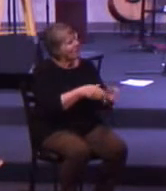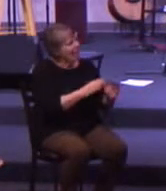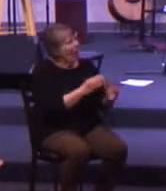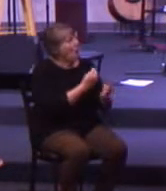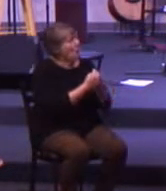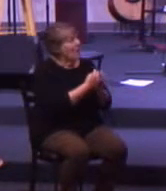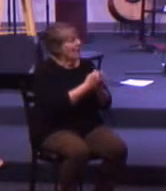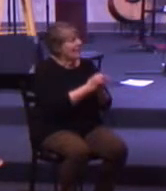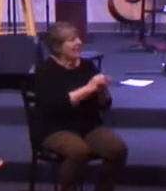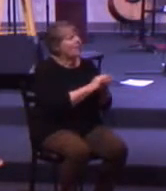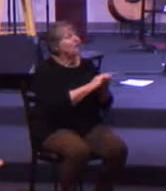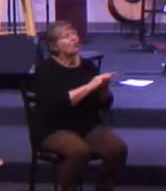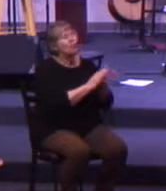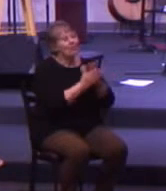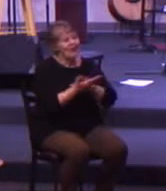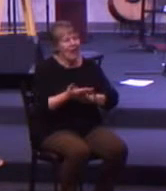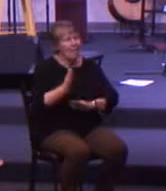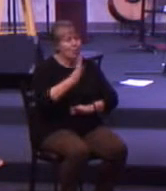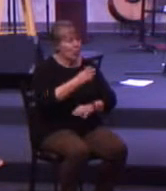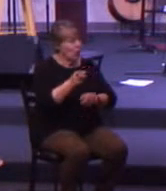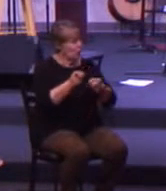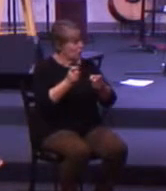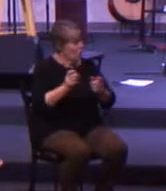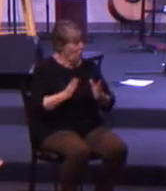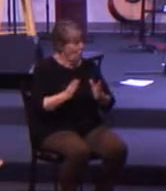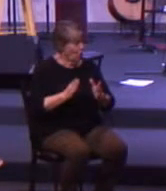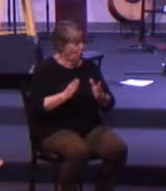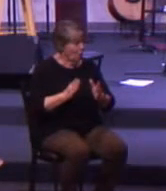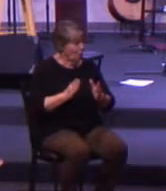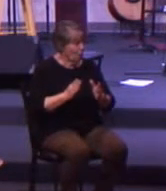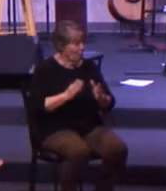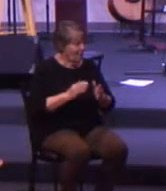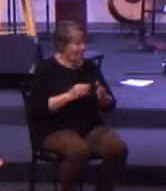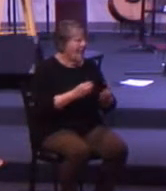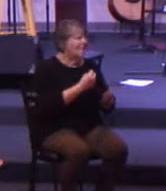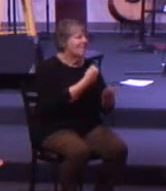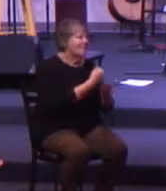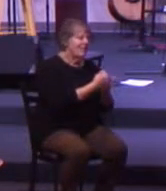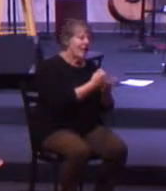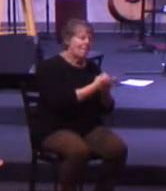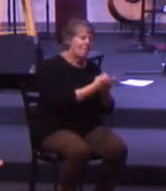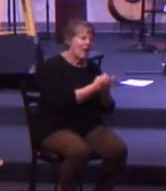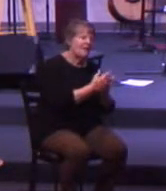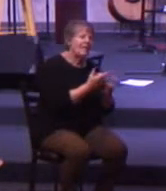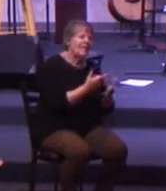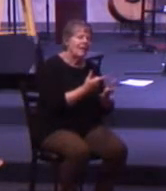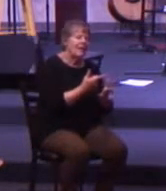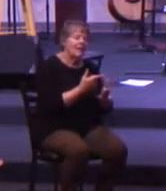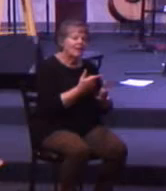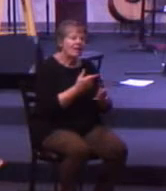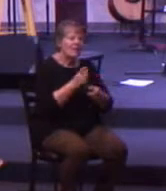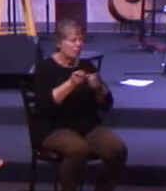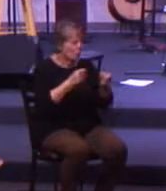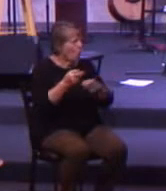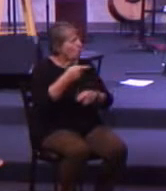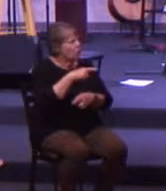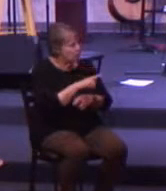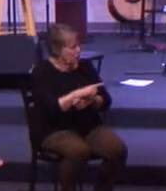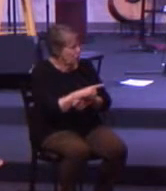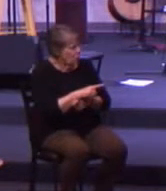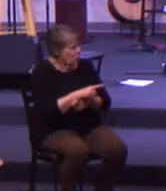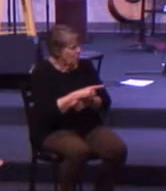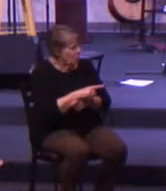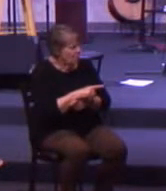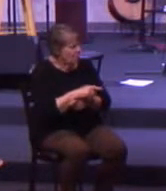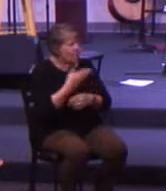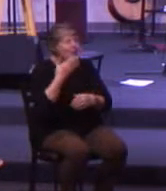for your purposes, but rather money gets you and bends all of you to its perverted purposes. We live in a world that